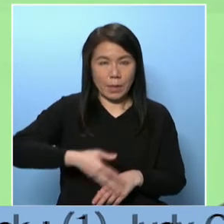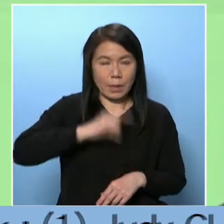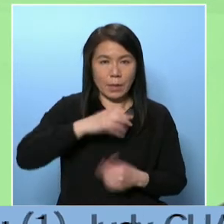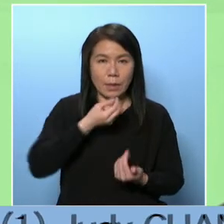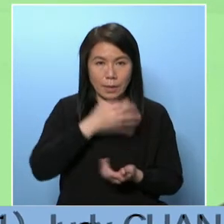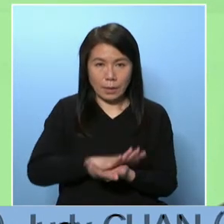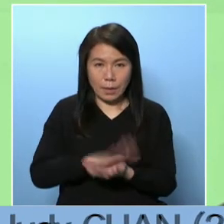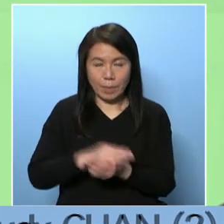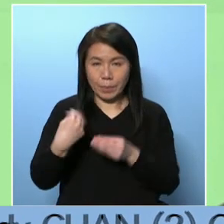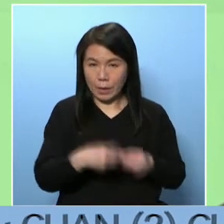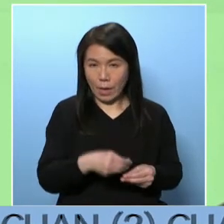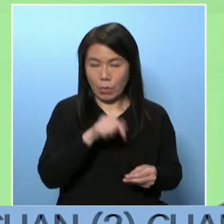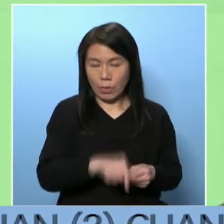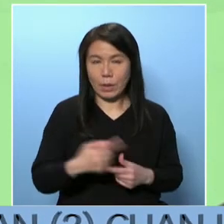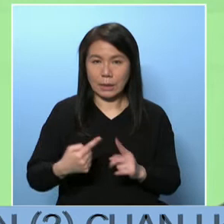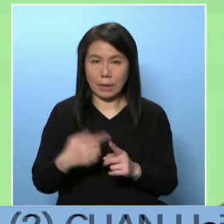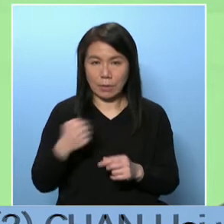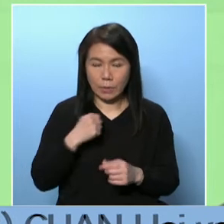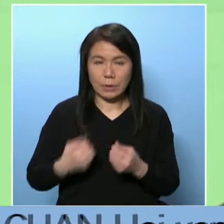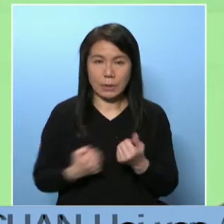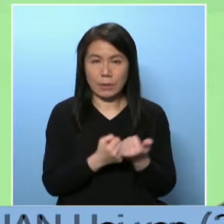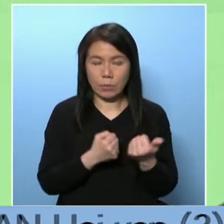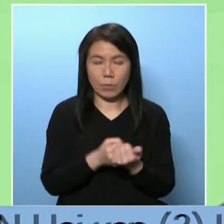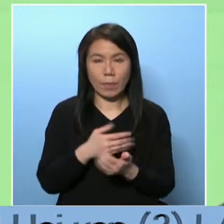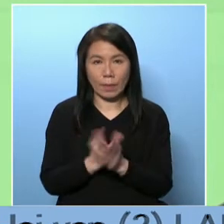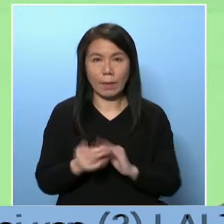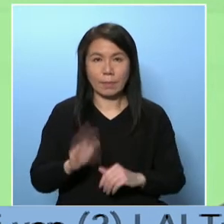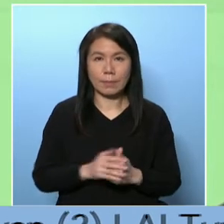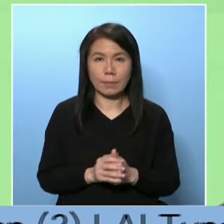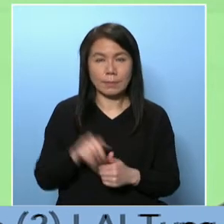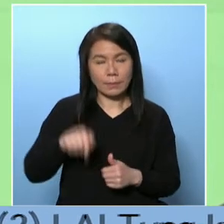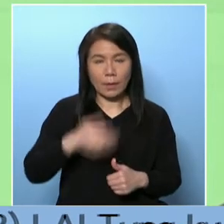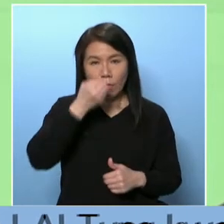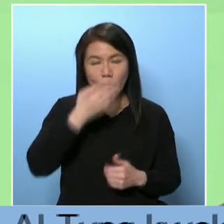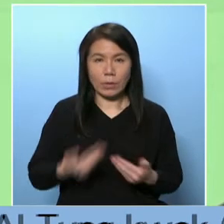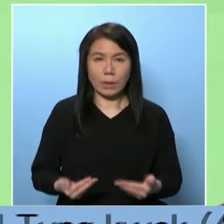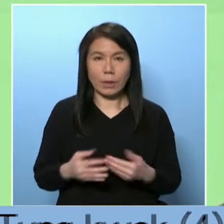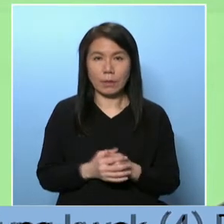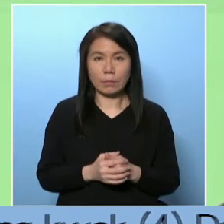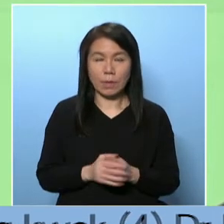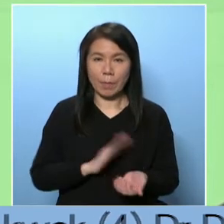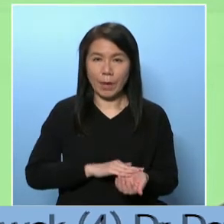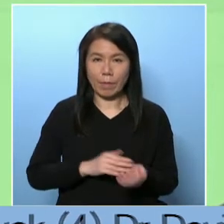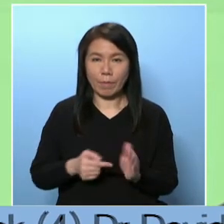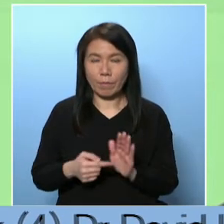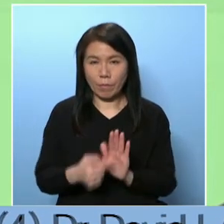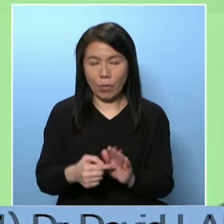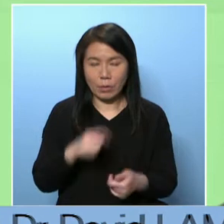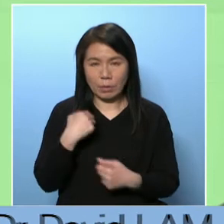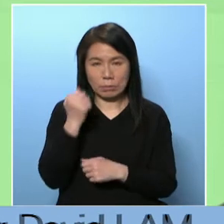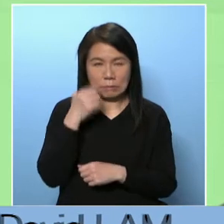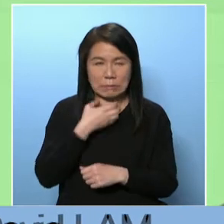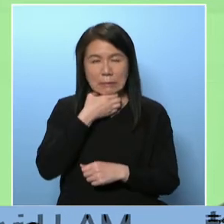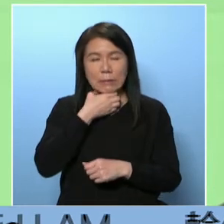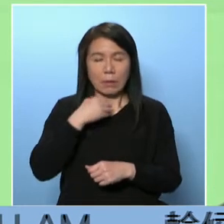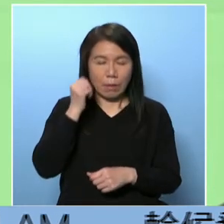do this with the support of the central authorities. We can mobilize the resources from the central authorities, and that would also help ease